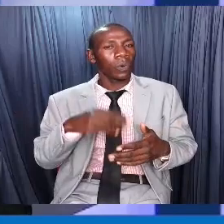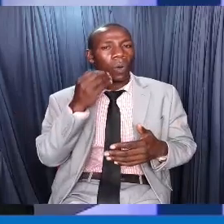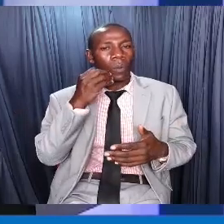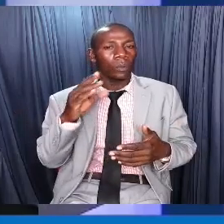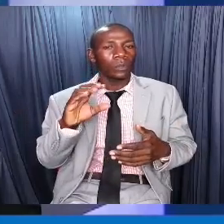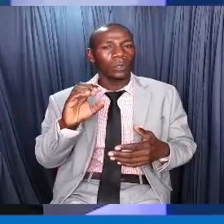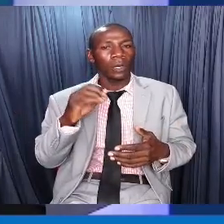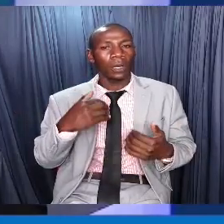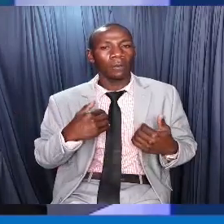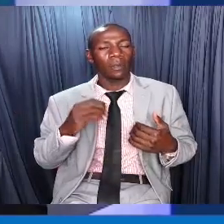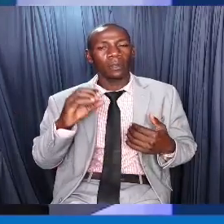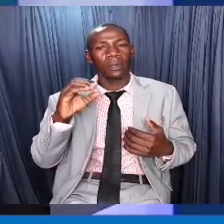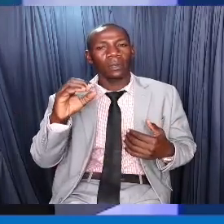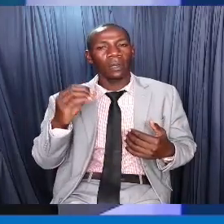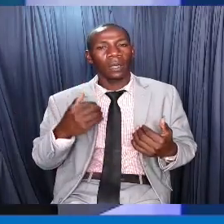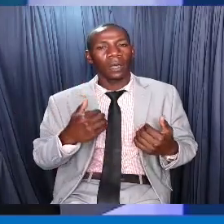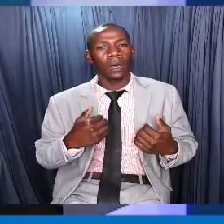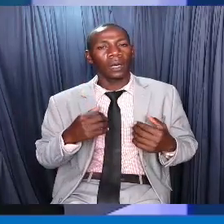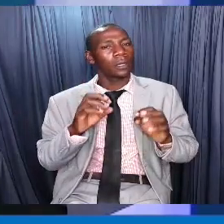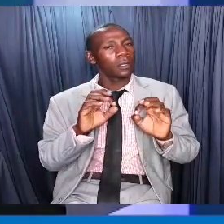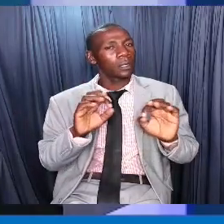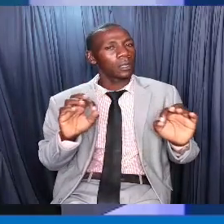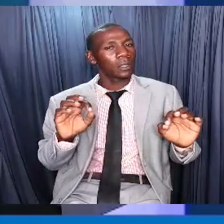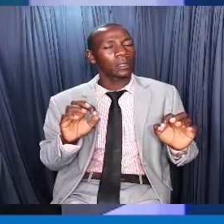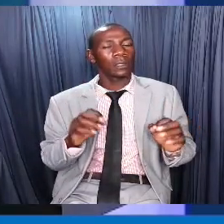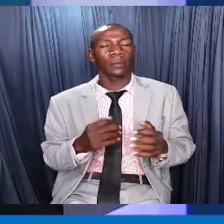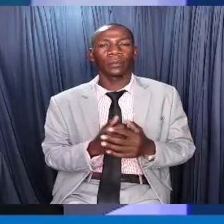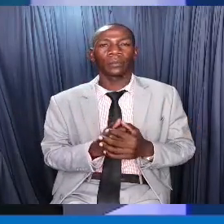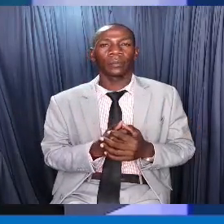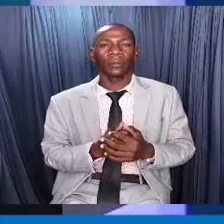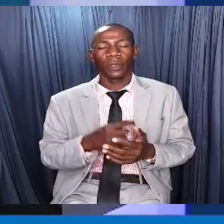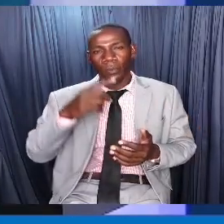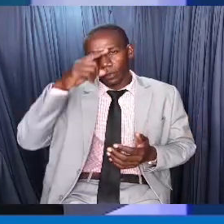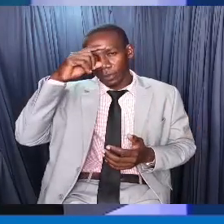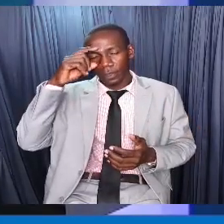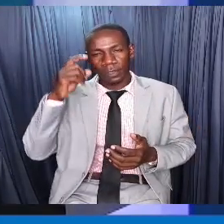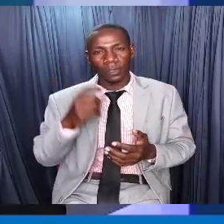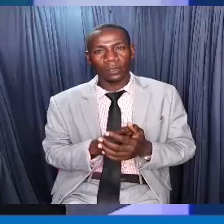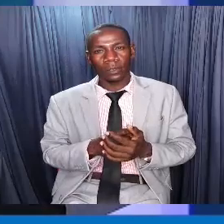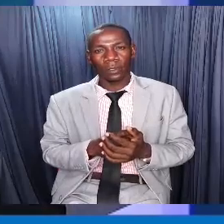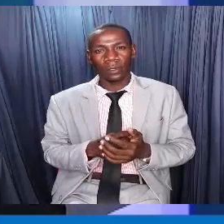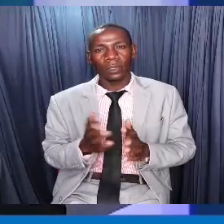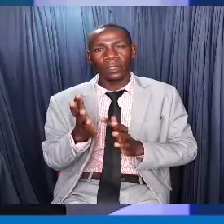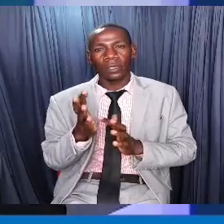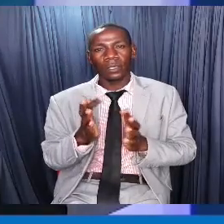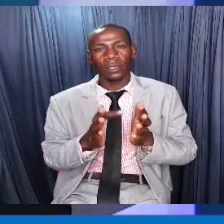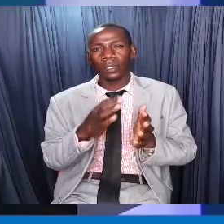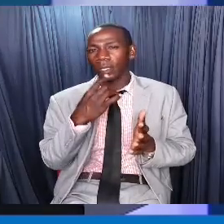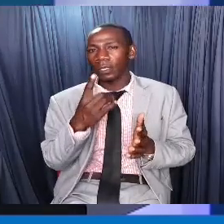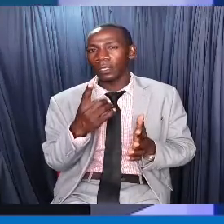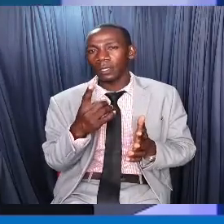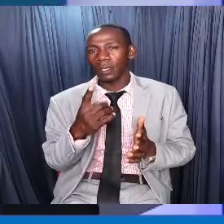went his way, akiwa hakupata haki yoyote, without any right with him. Mana, because Yesu alisema, Jesus